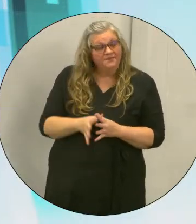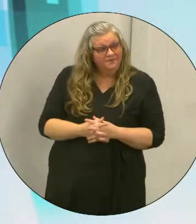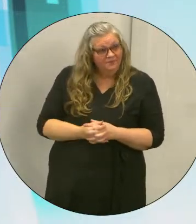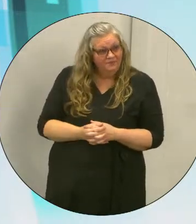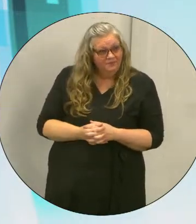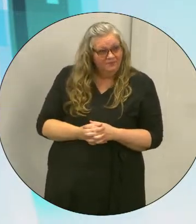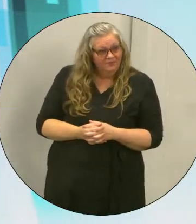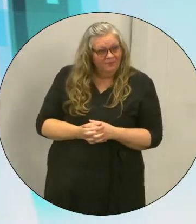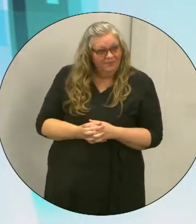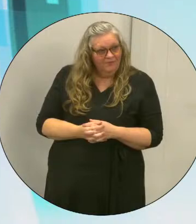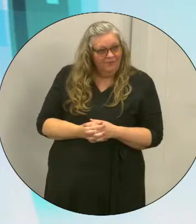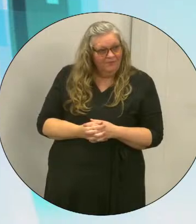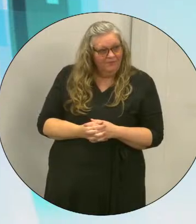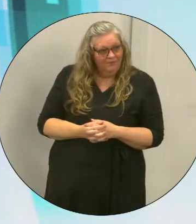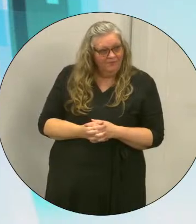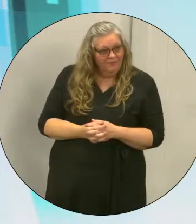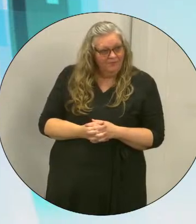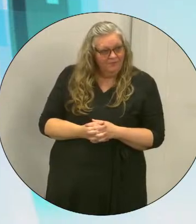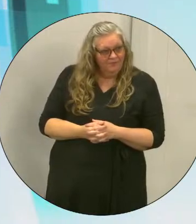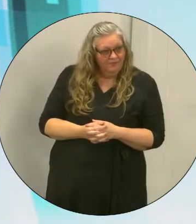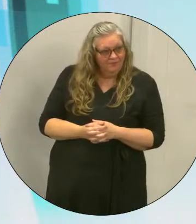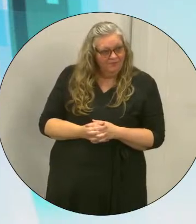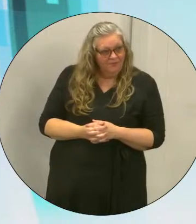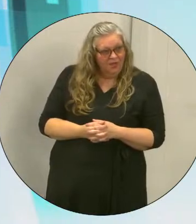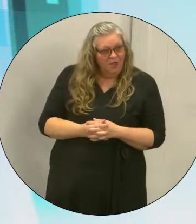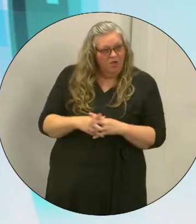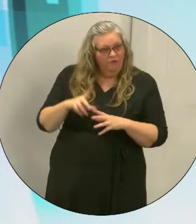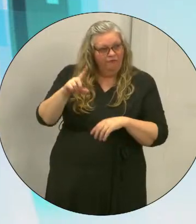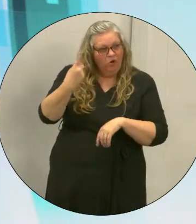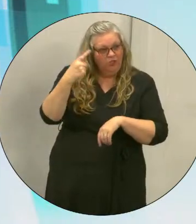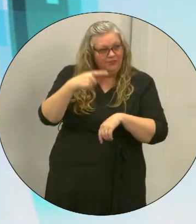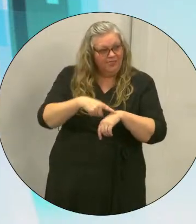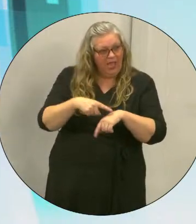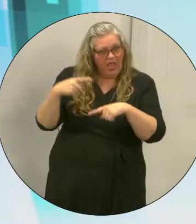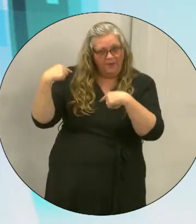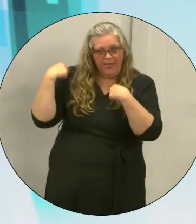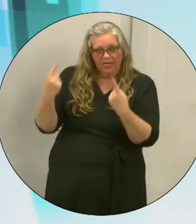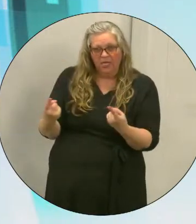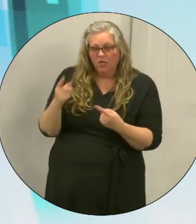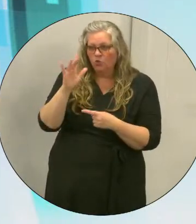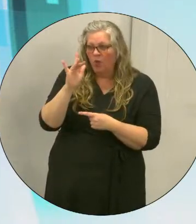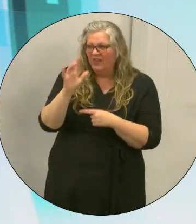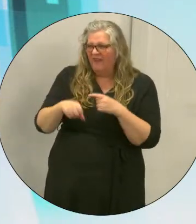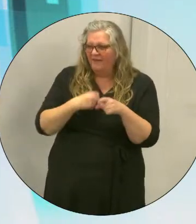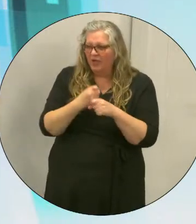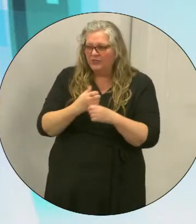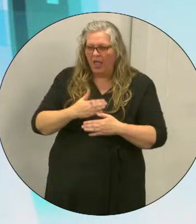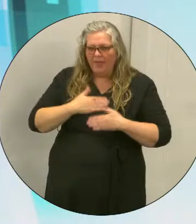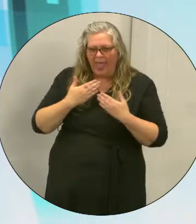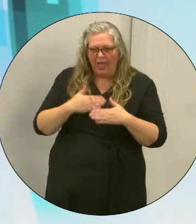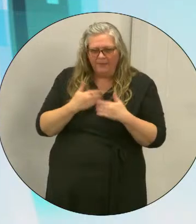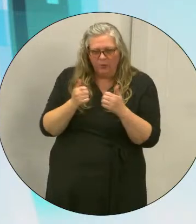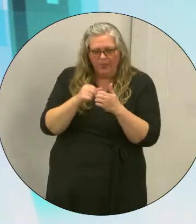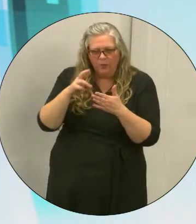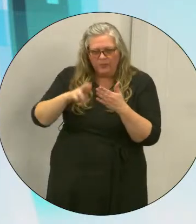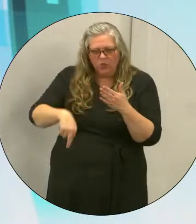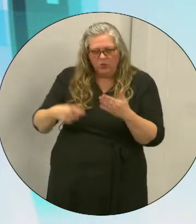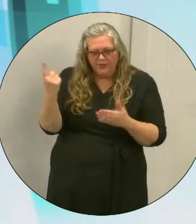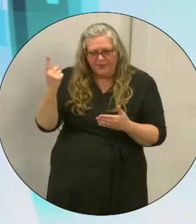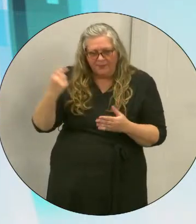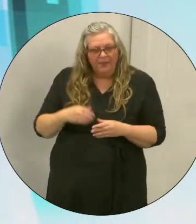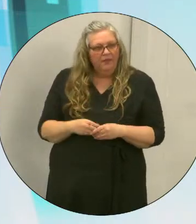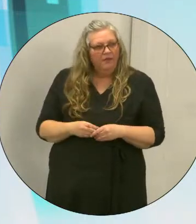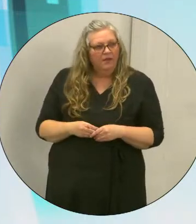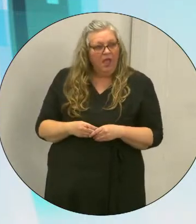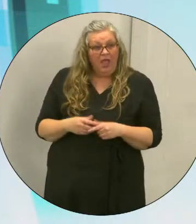this is the first time in 25 years I've been happy with the outcome of something. And I've